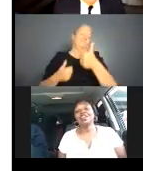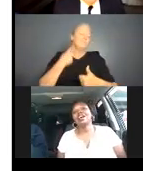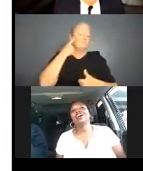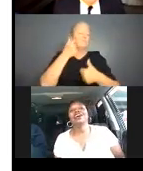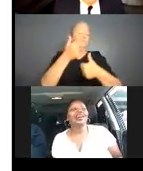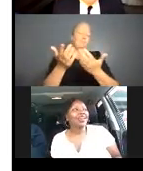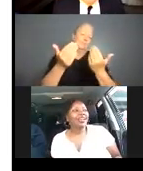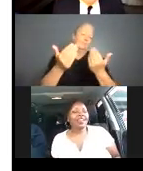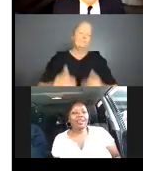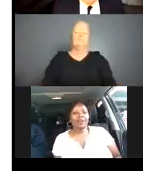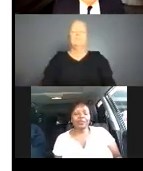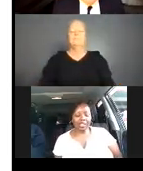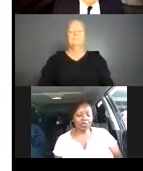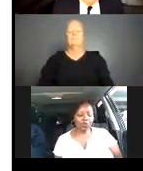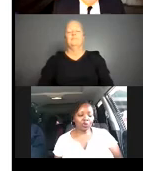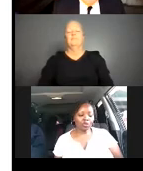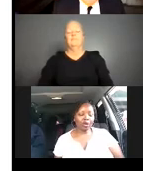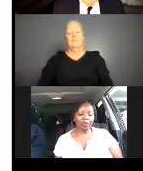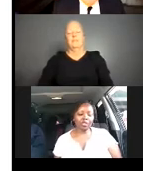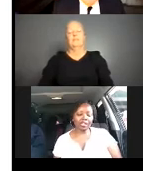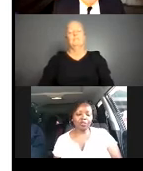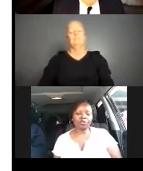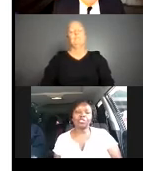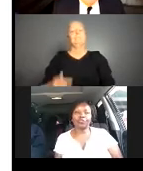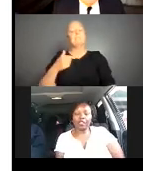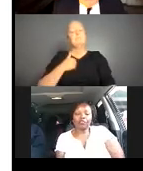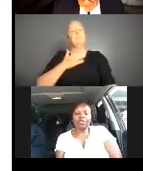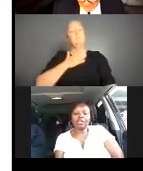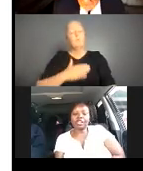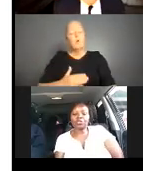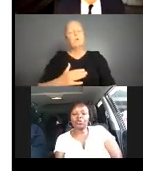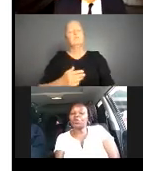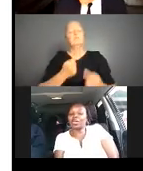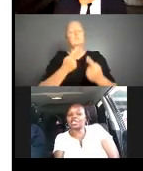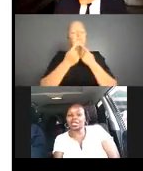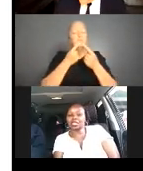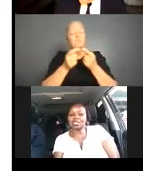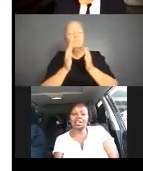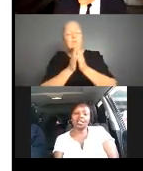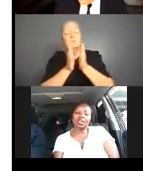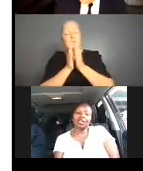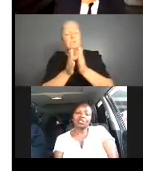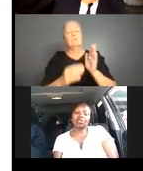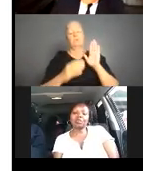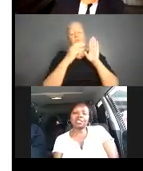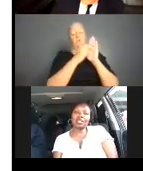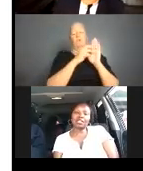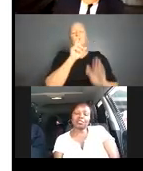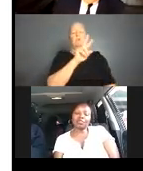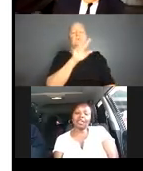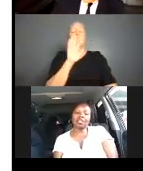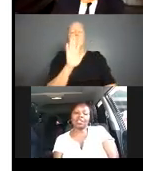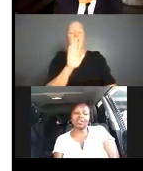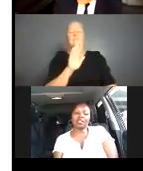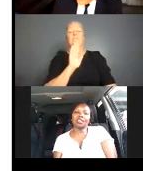ahead. Yeah, I would like to talk about Article 25 on the right to equal access to same standards